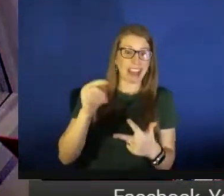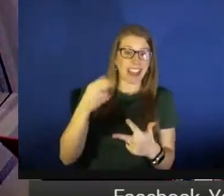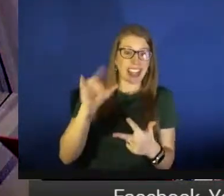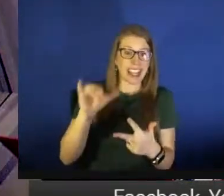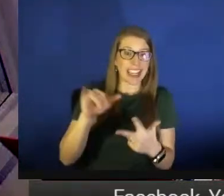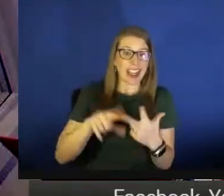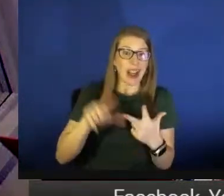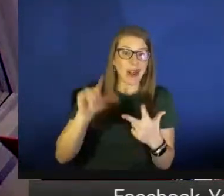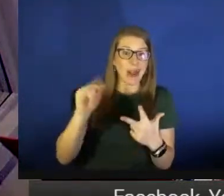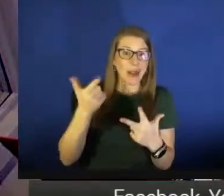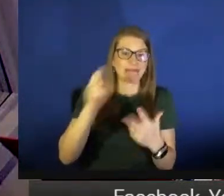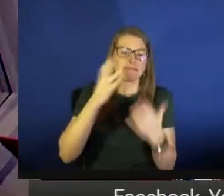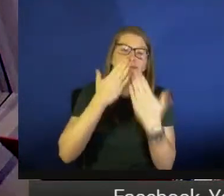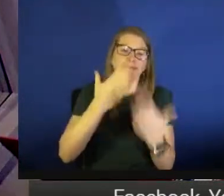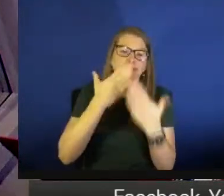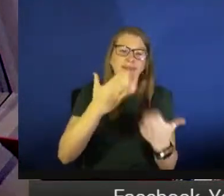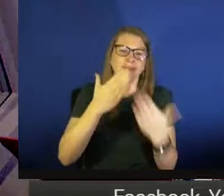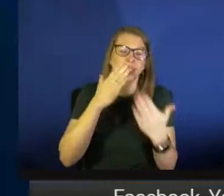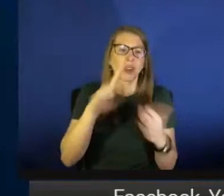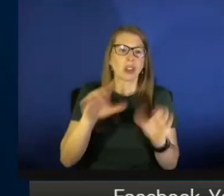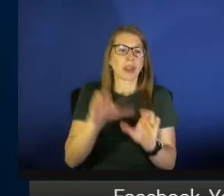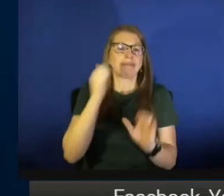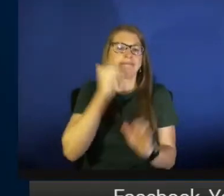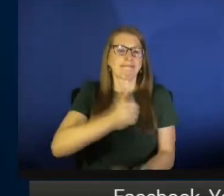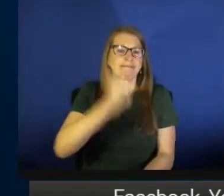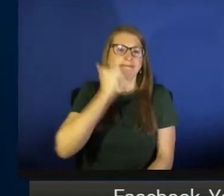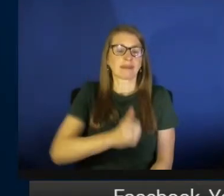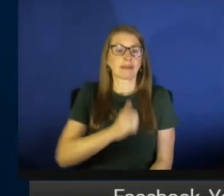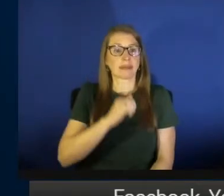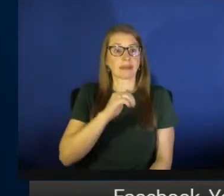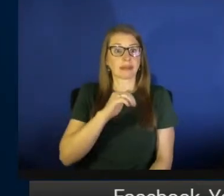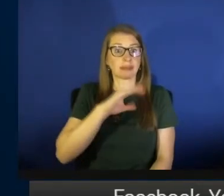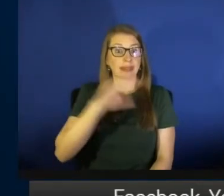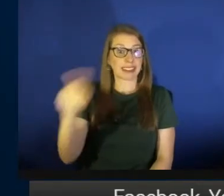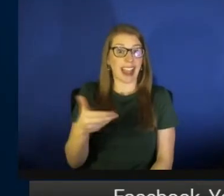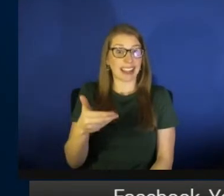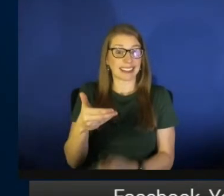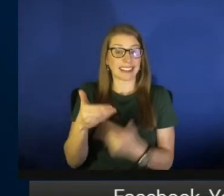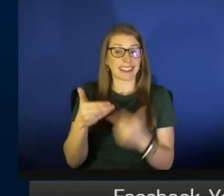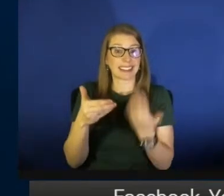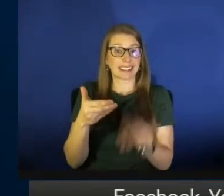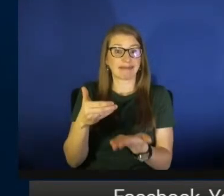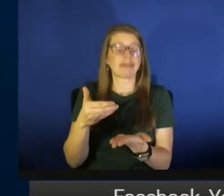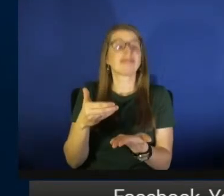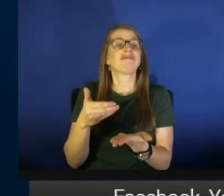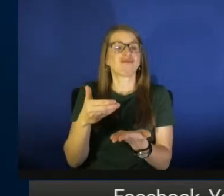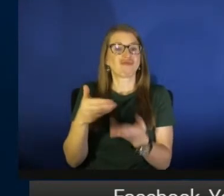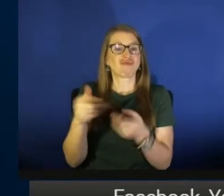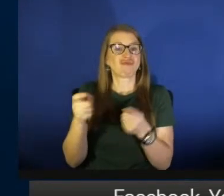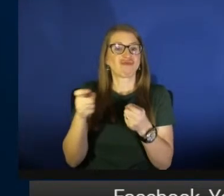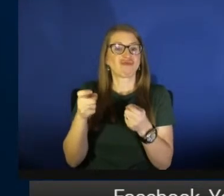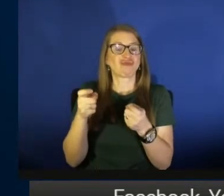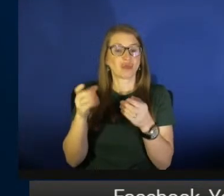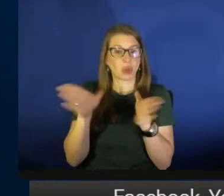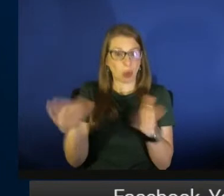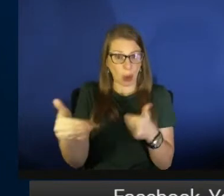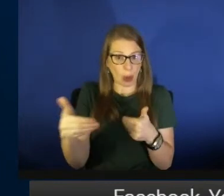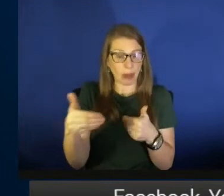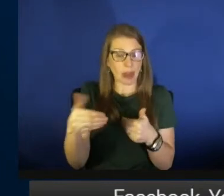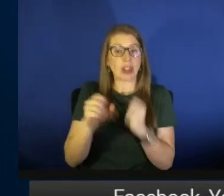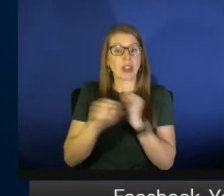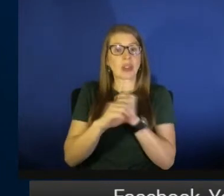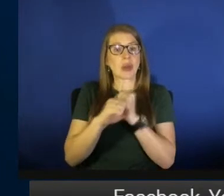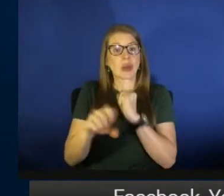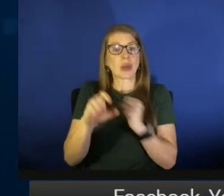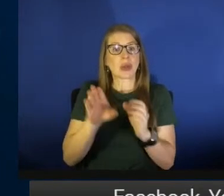day out. Our guest this morning has spent a lot of time in control rooms and newsrooms. Joining us in studio this morning is Sean McNamara. He is the news